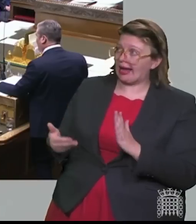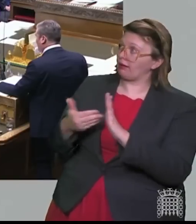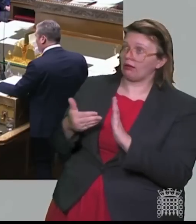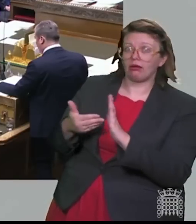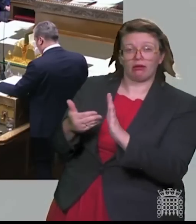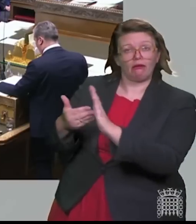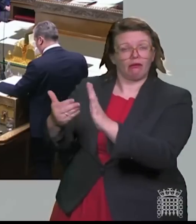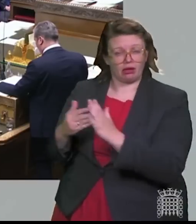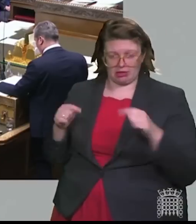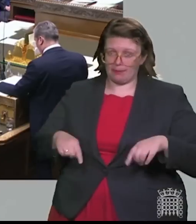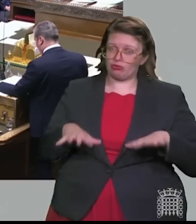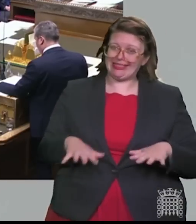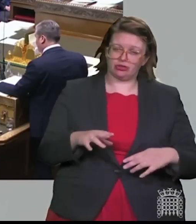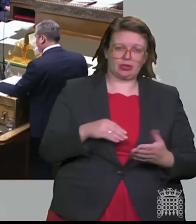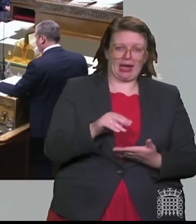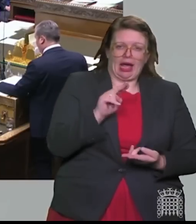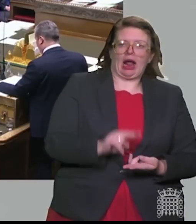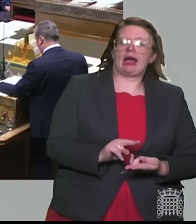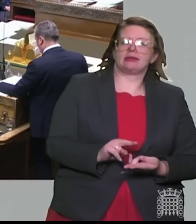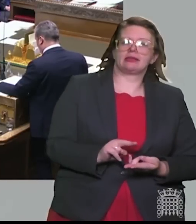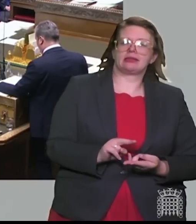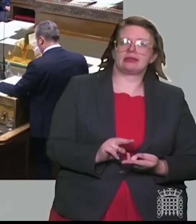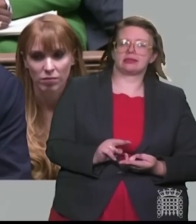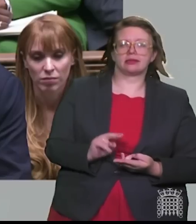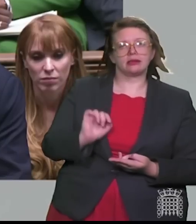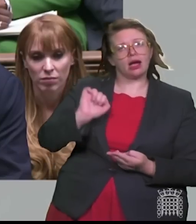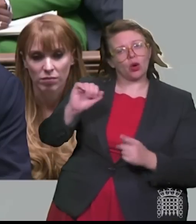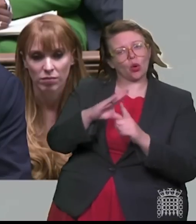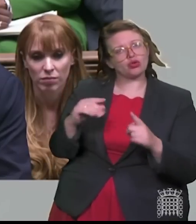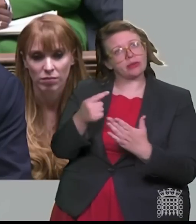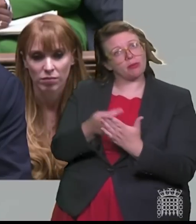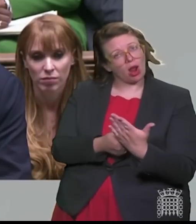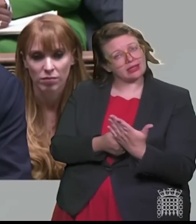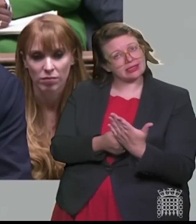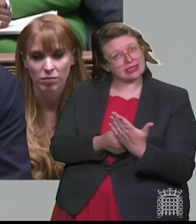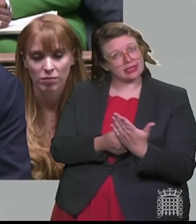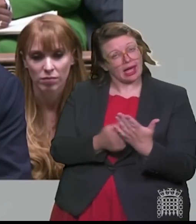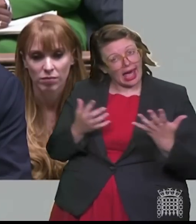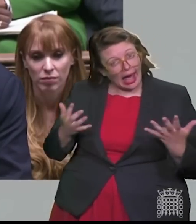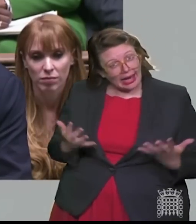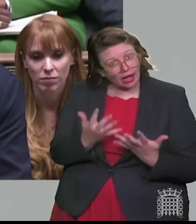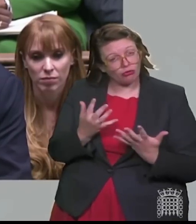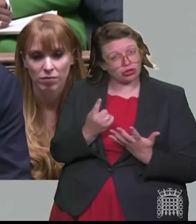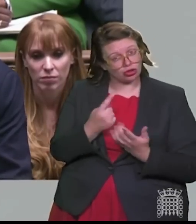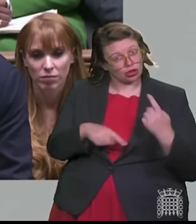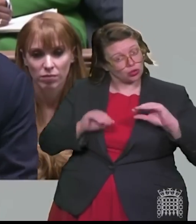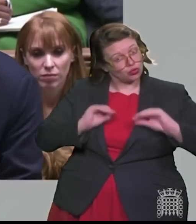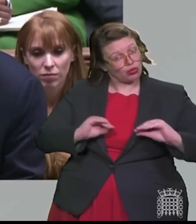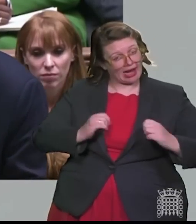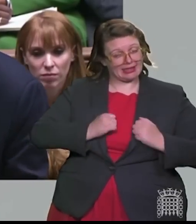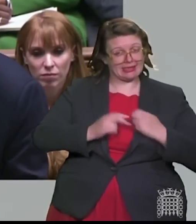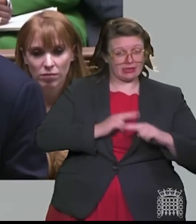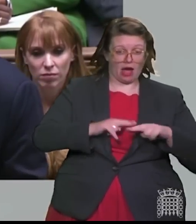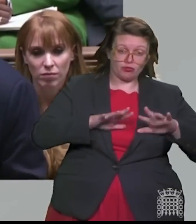years and years on end. Does he think his policy is encouraging businesses to train people here or